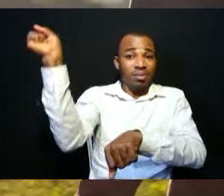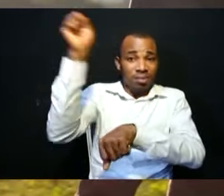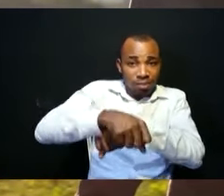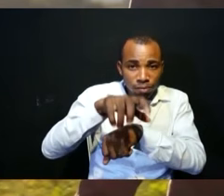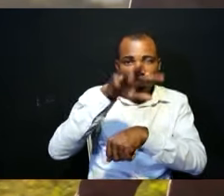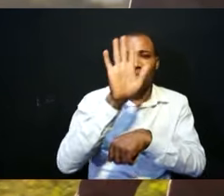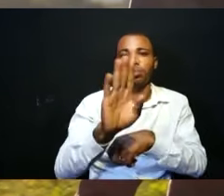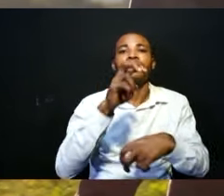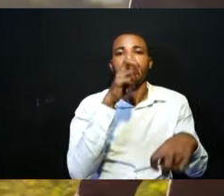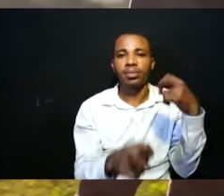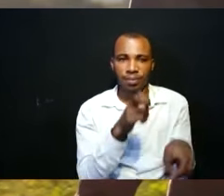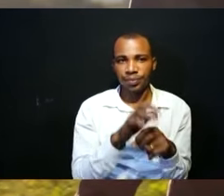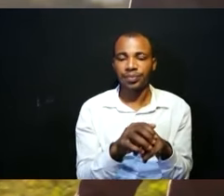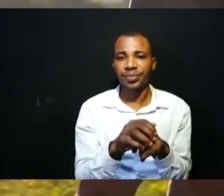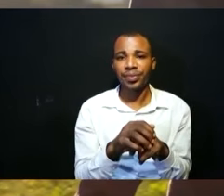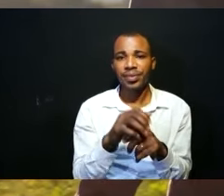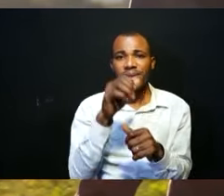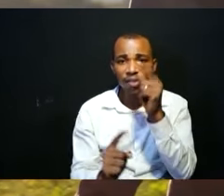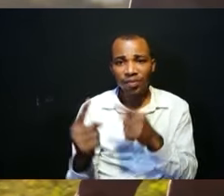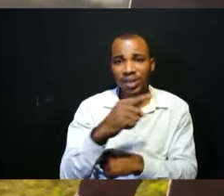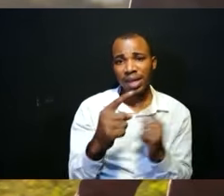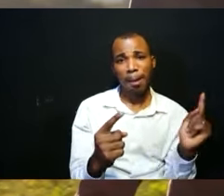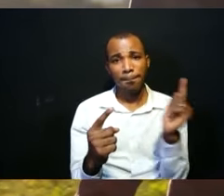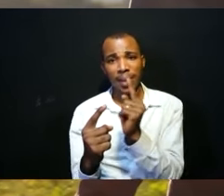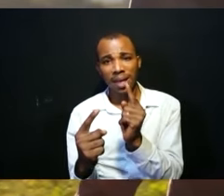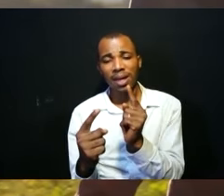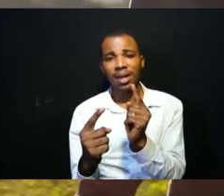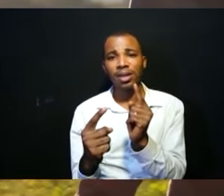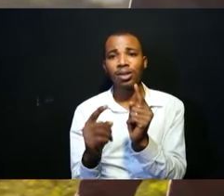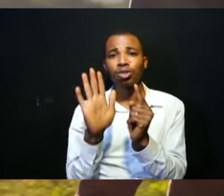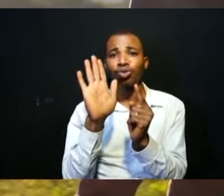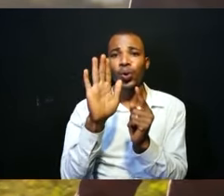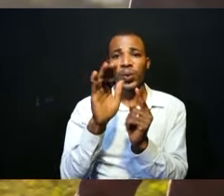Let every day come and meet you do something about your skill,